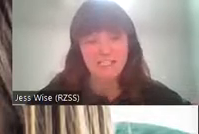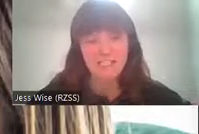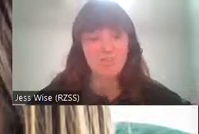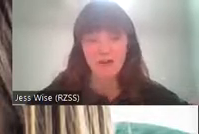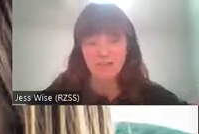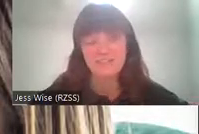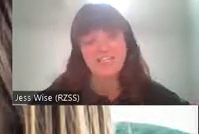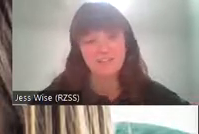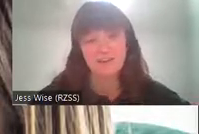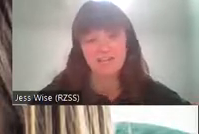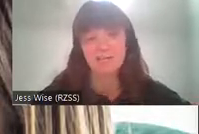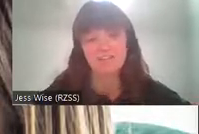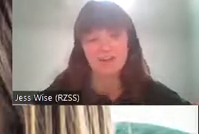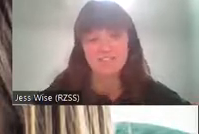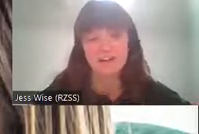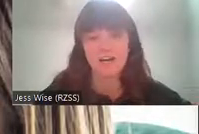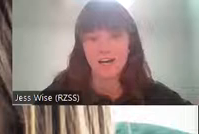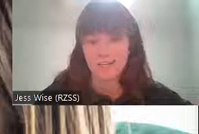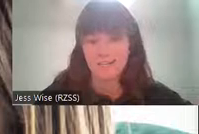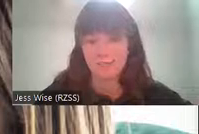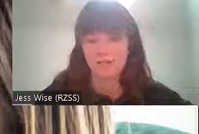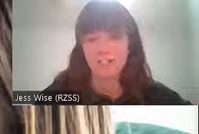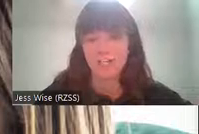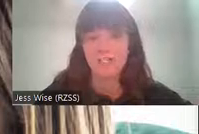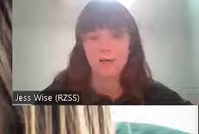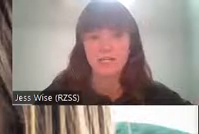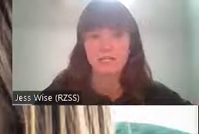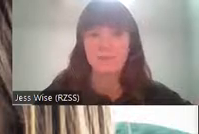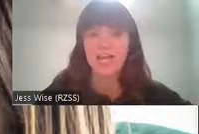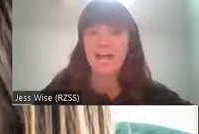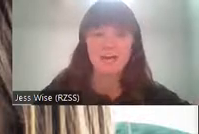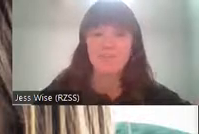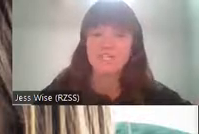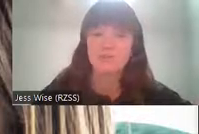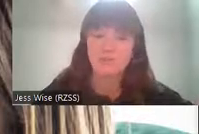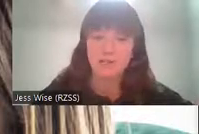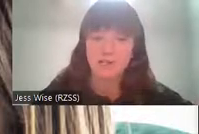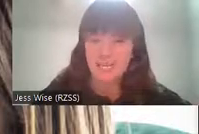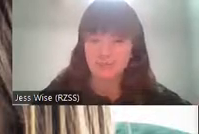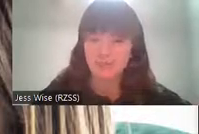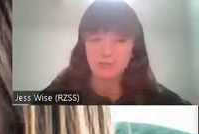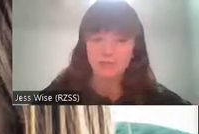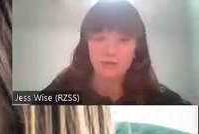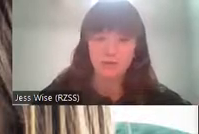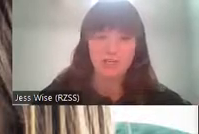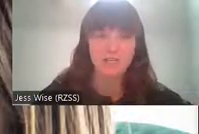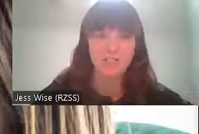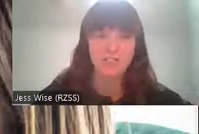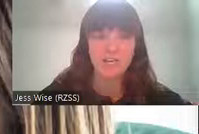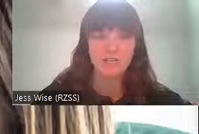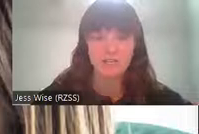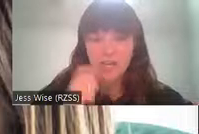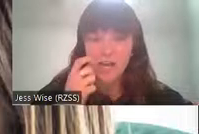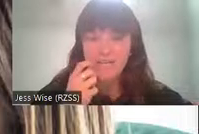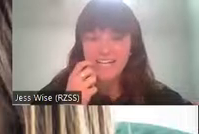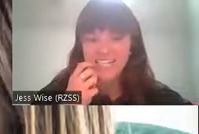very basic, but utterly invaluable advice that I've had regarding change management. And that really sort of underpins everything that we'll be covering